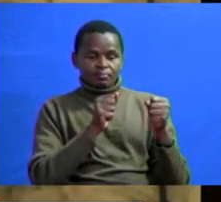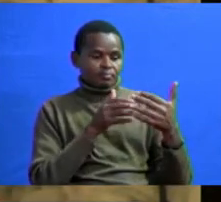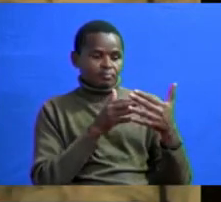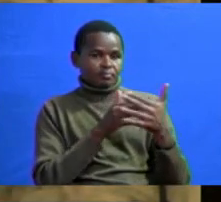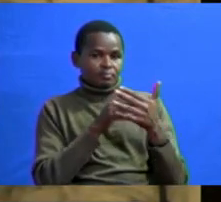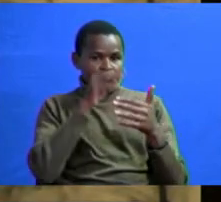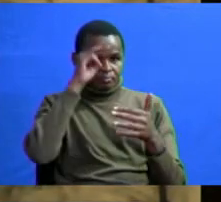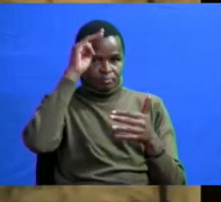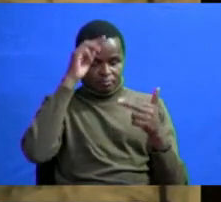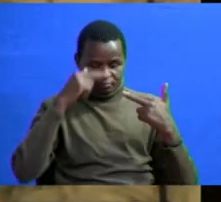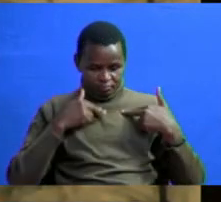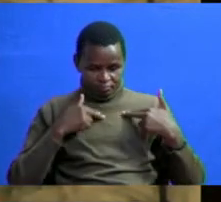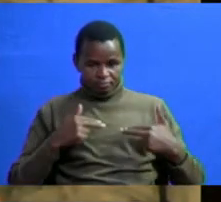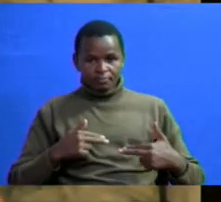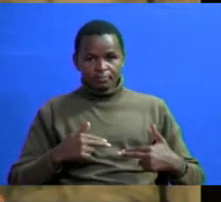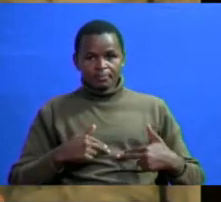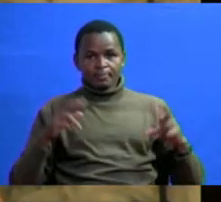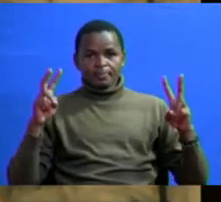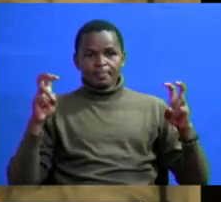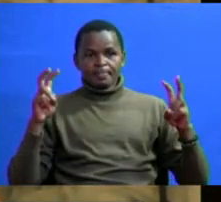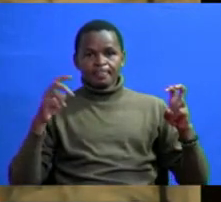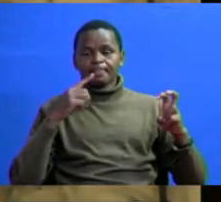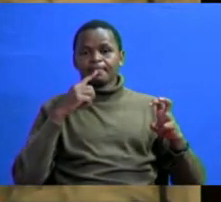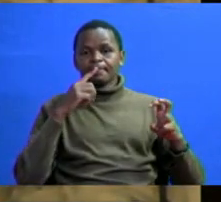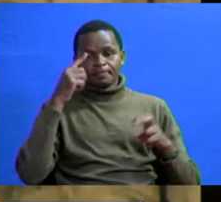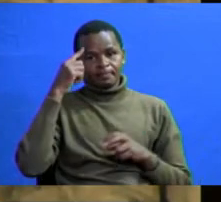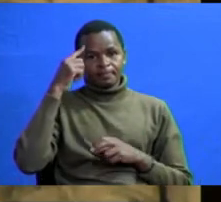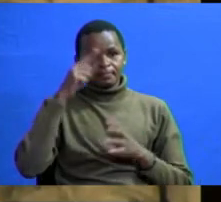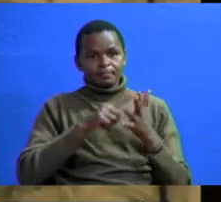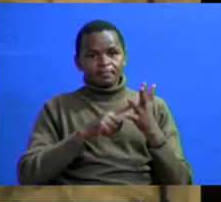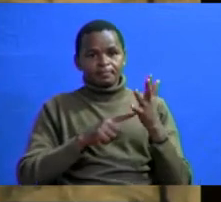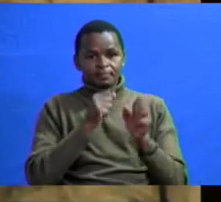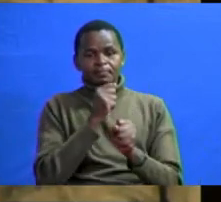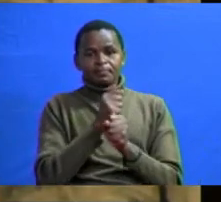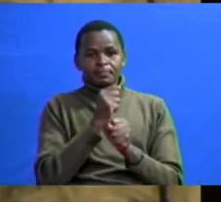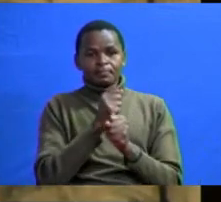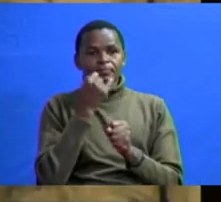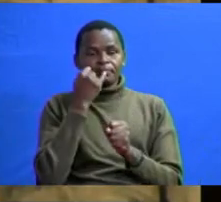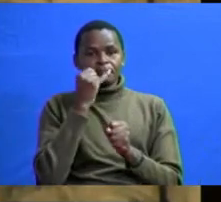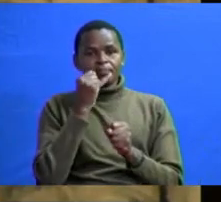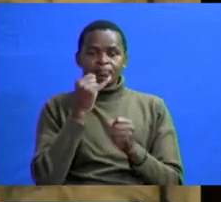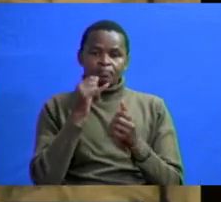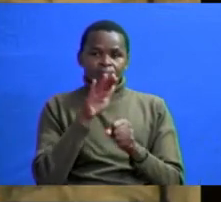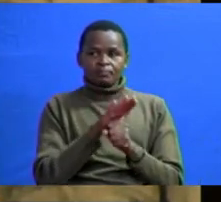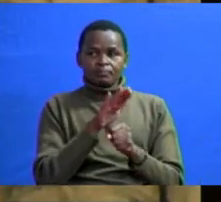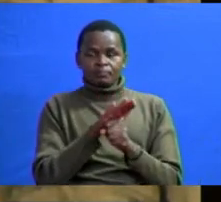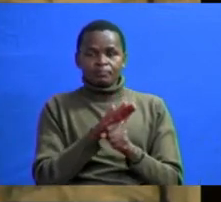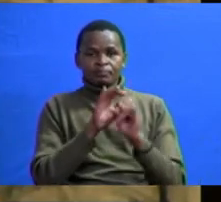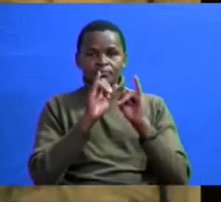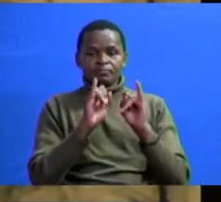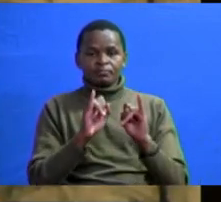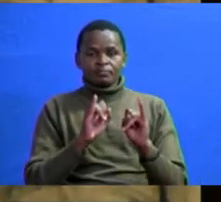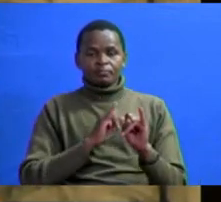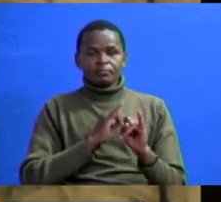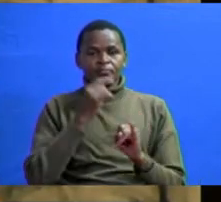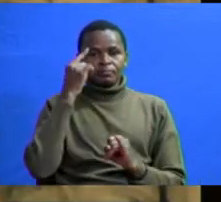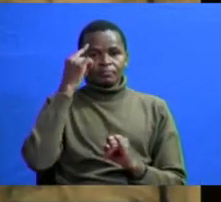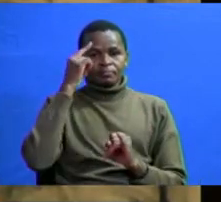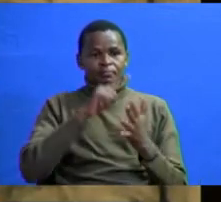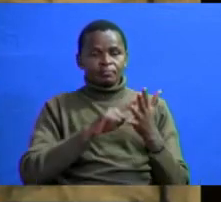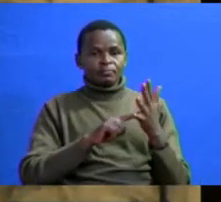mental health issues. So I think what can be done is just a lot, and what we are doing right now, I think